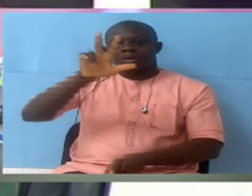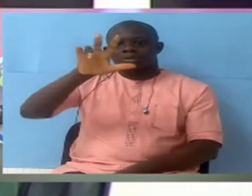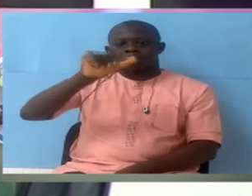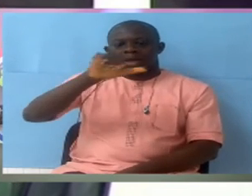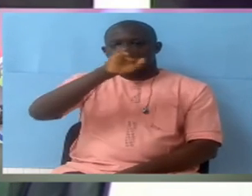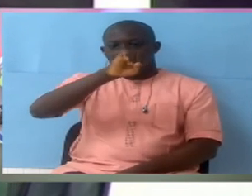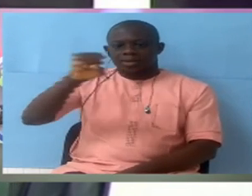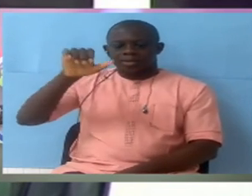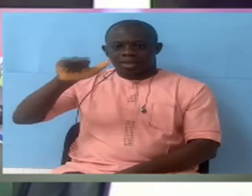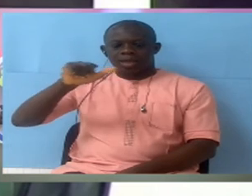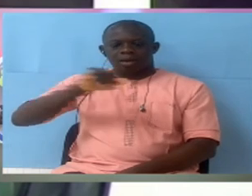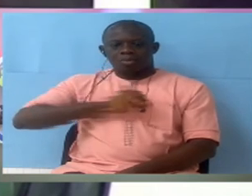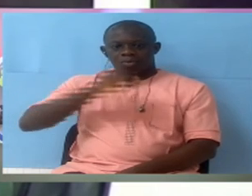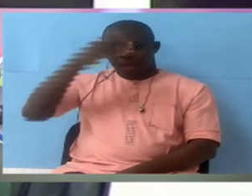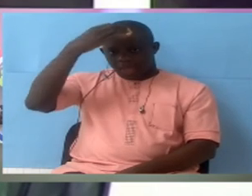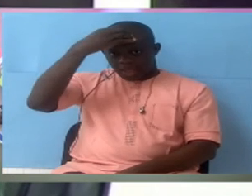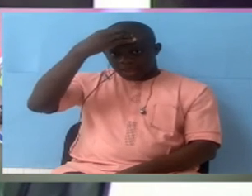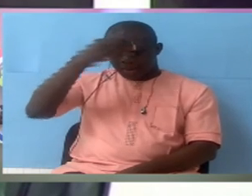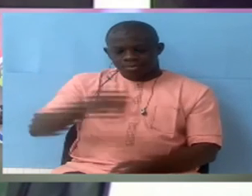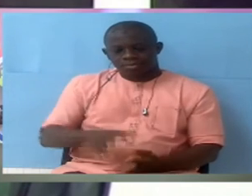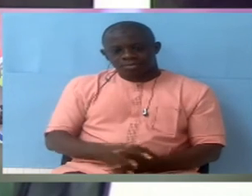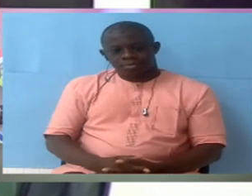head. Wasa mom bopam bi.